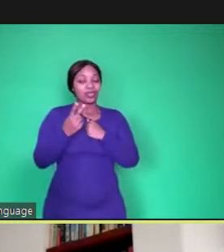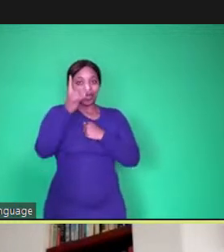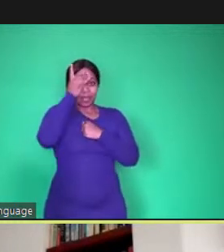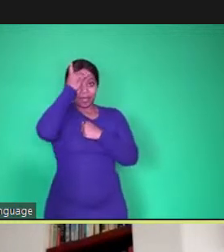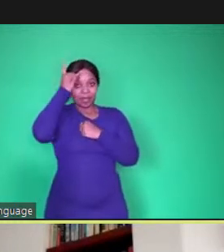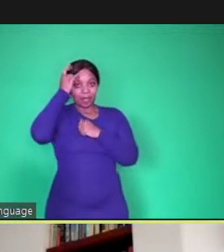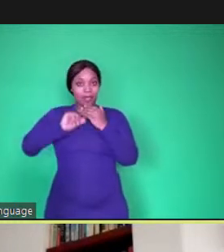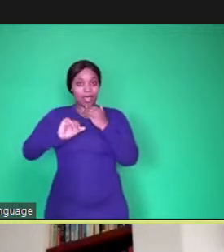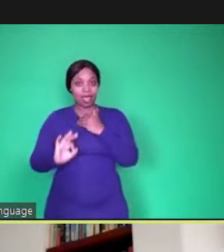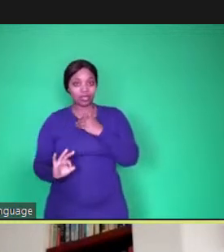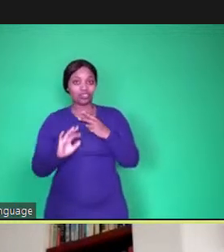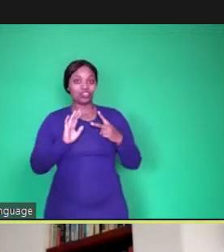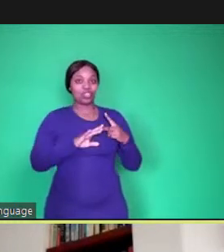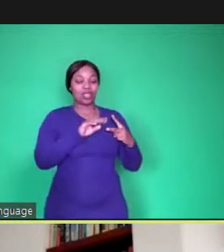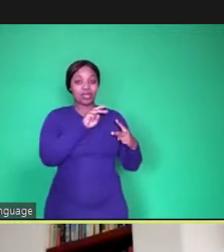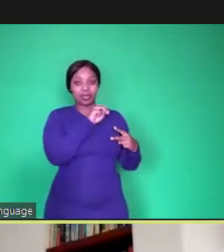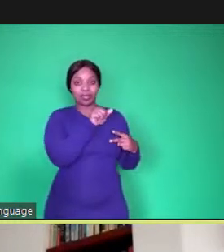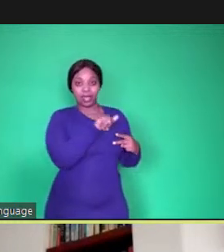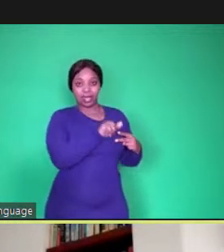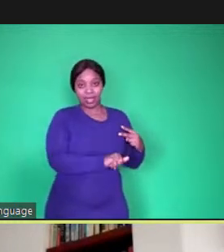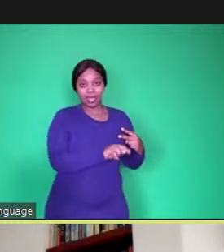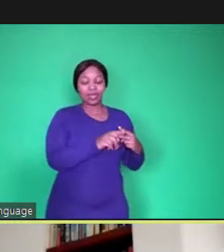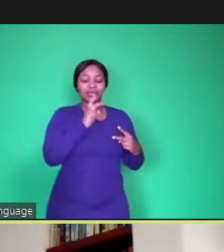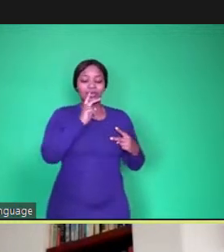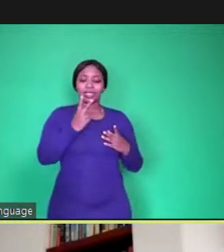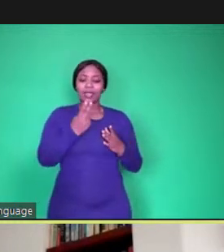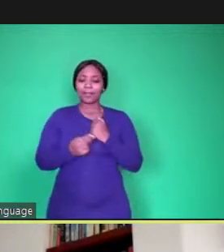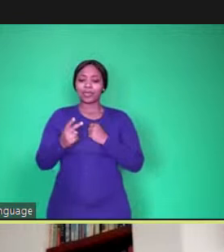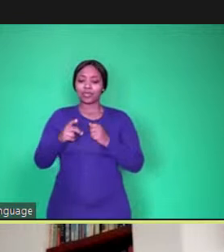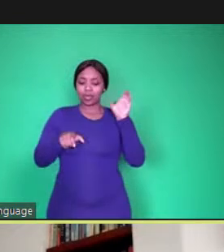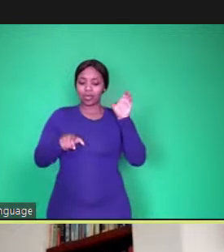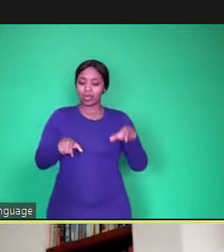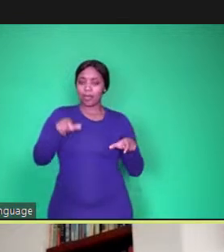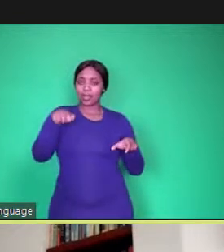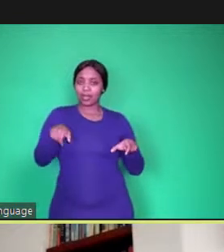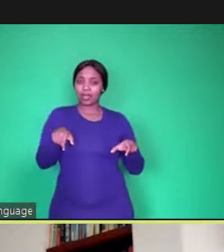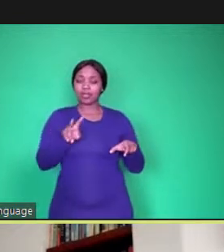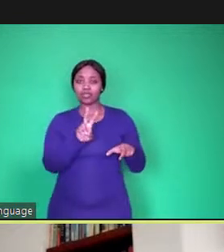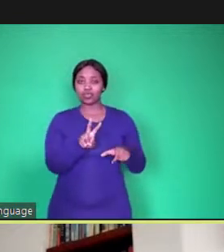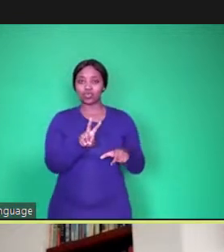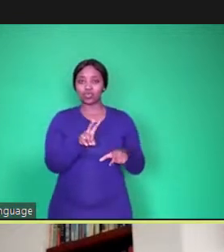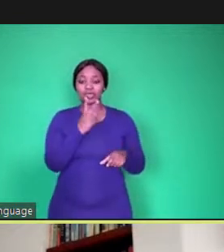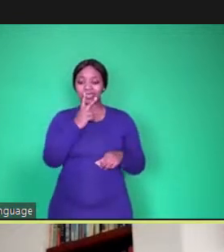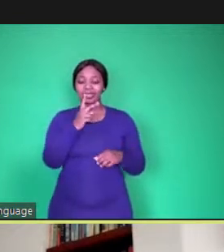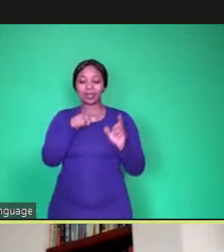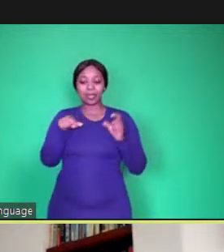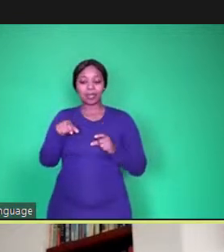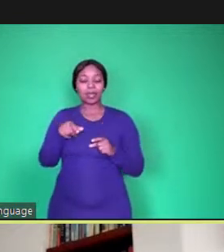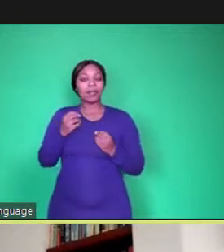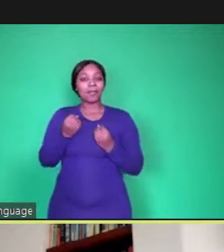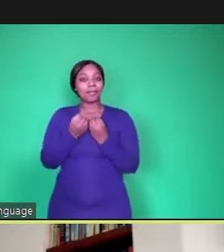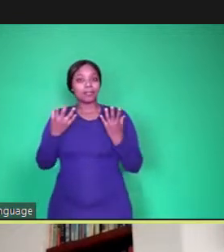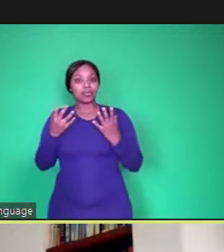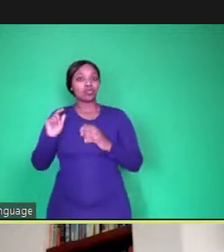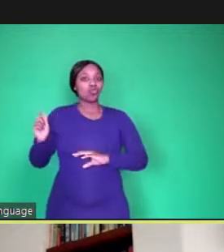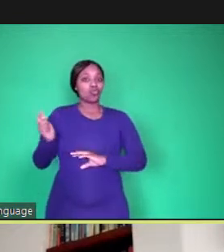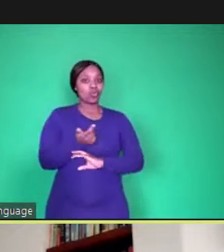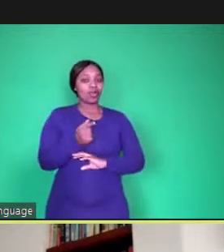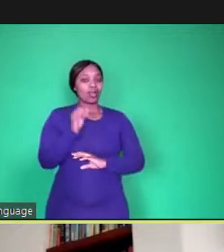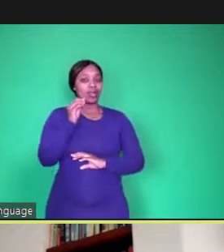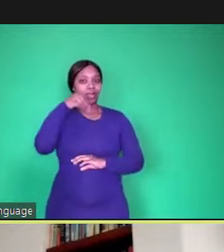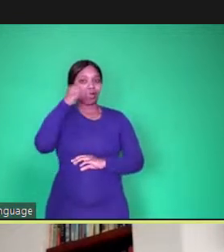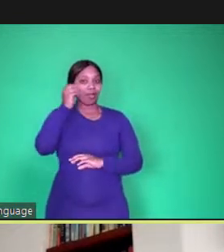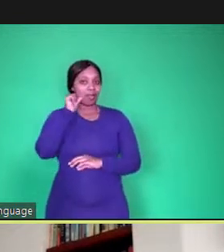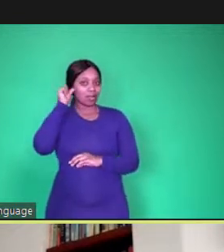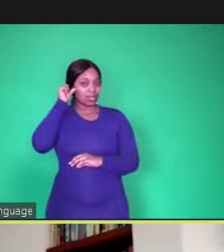Table 2, you can see that these double movers are distinctive in that they were the most likely of all adults to have been employed in